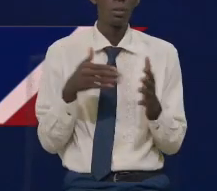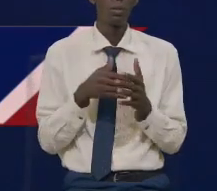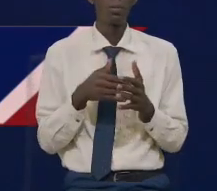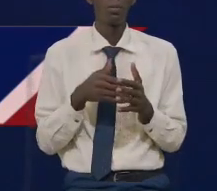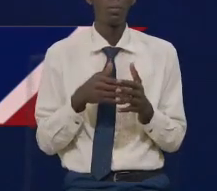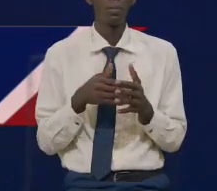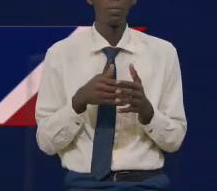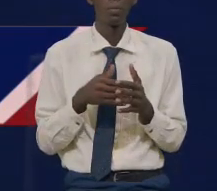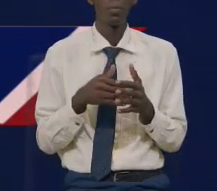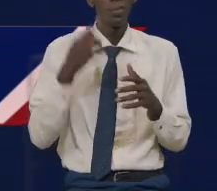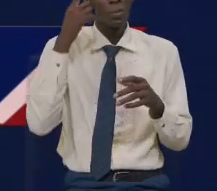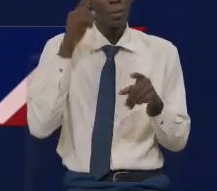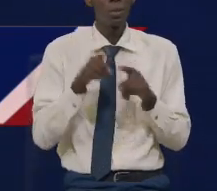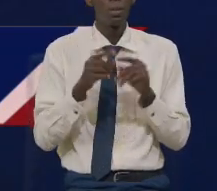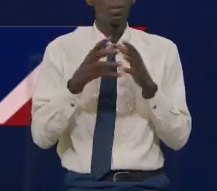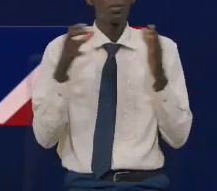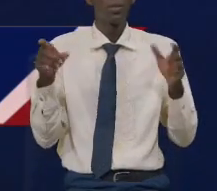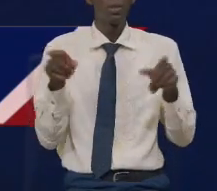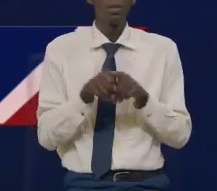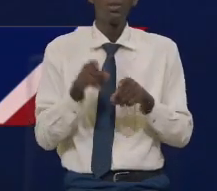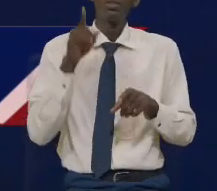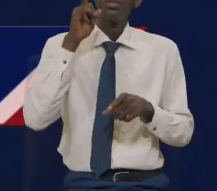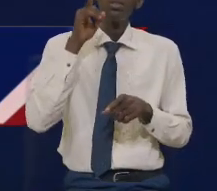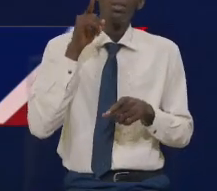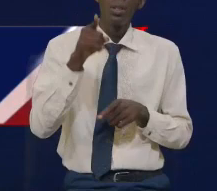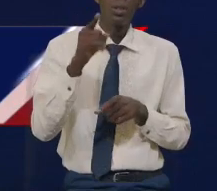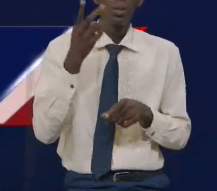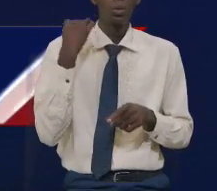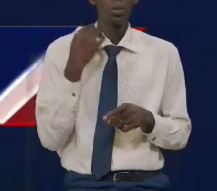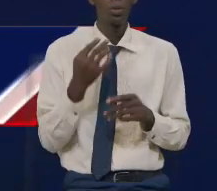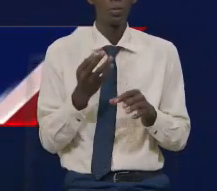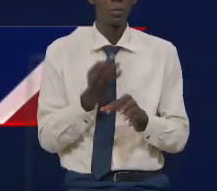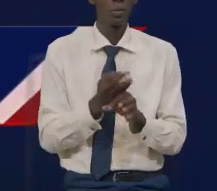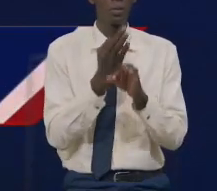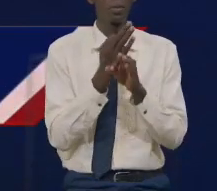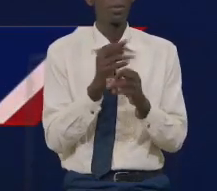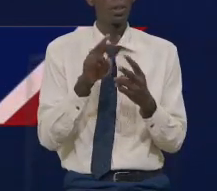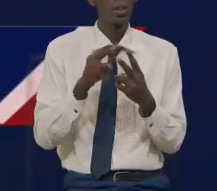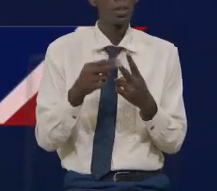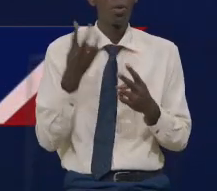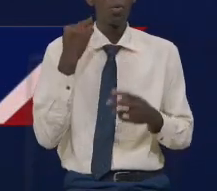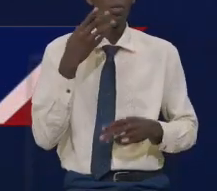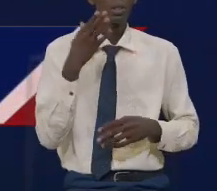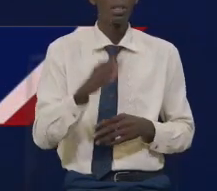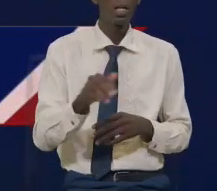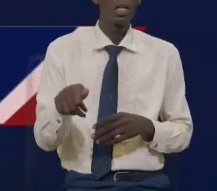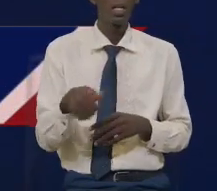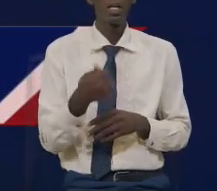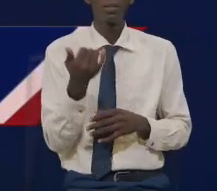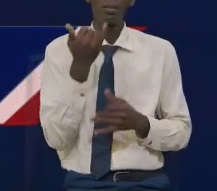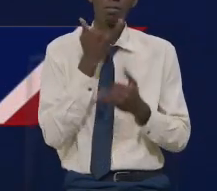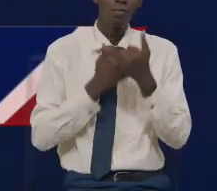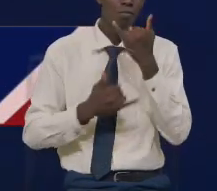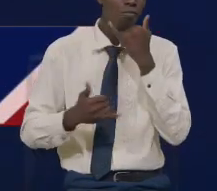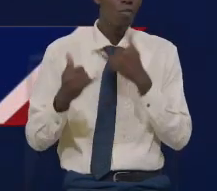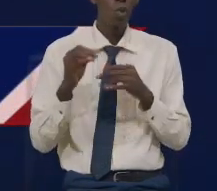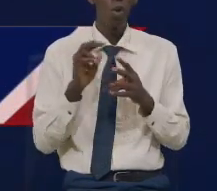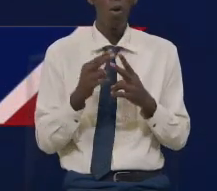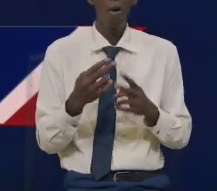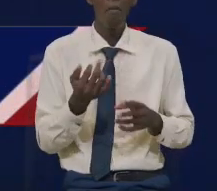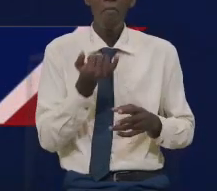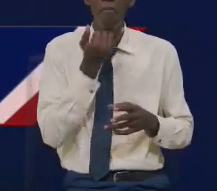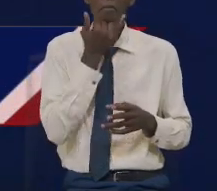faultless, for as much as he was faithful, neither was there any error